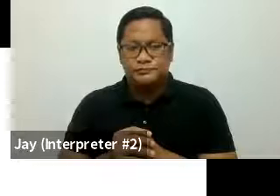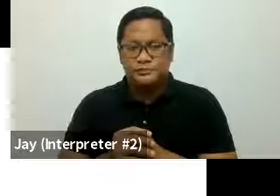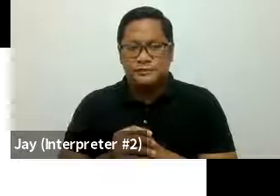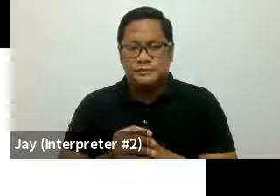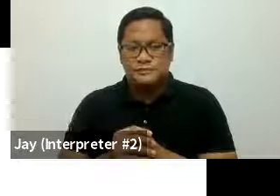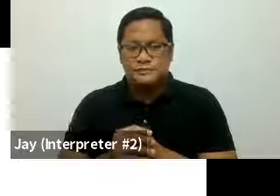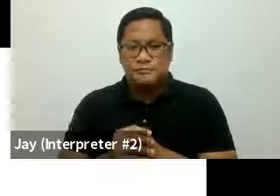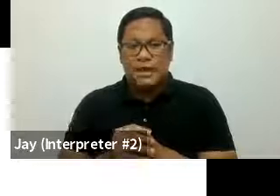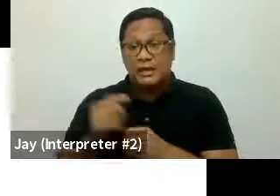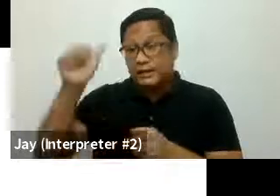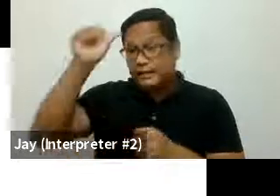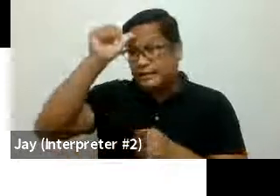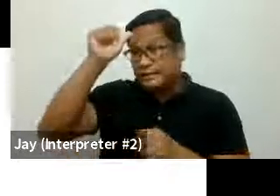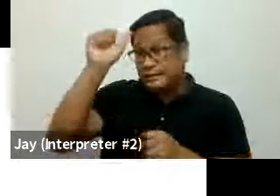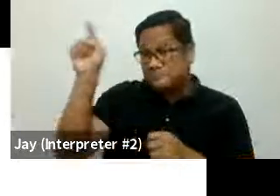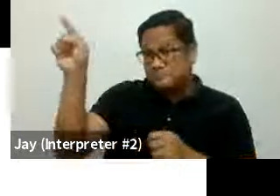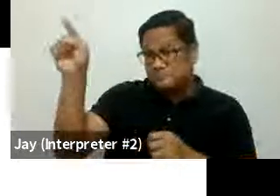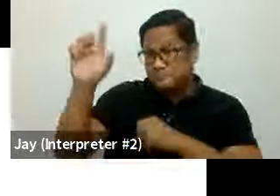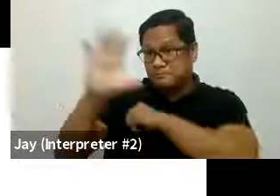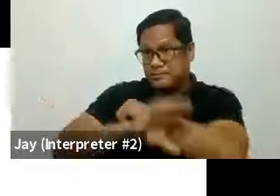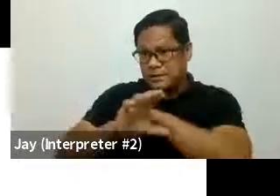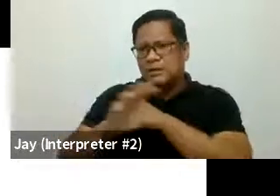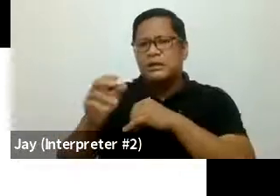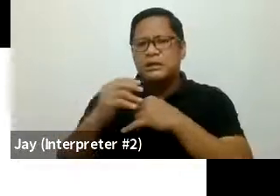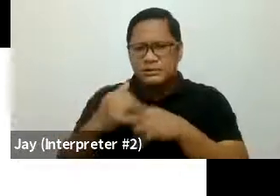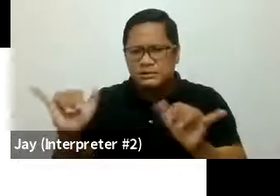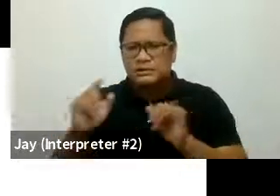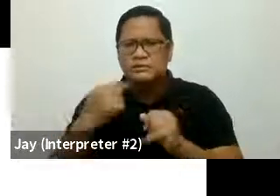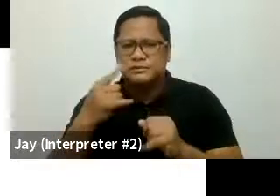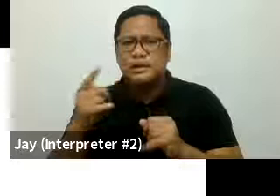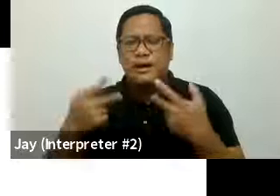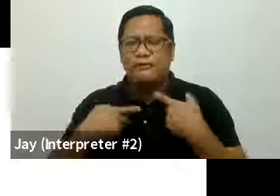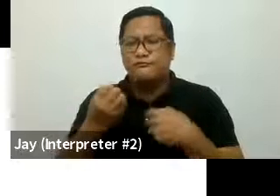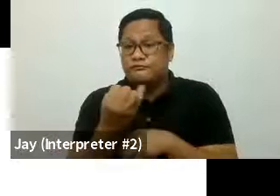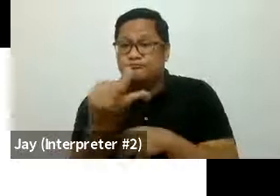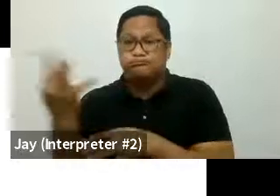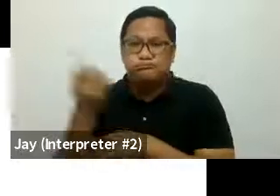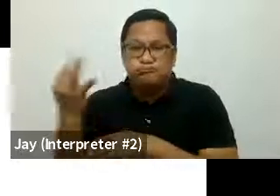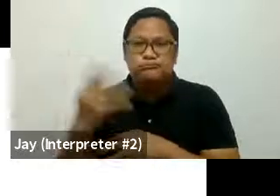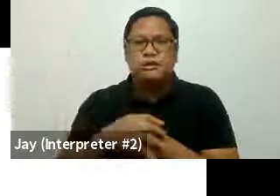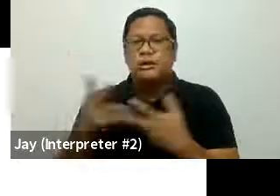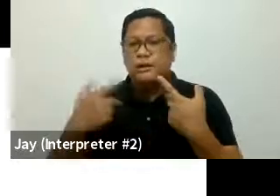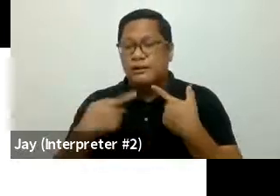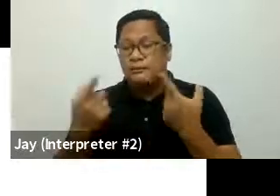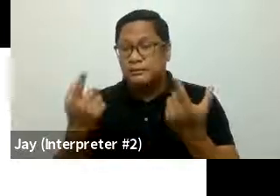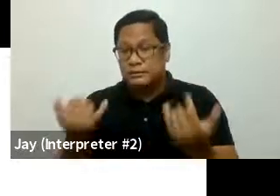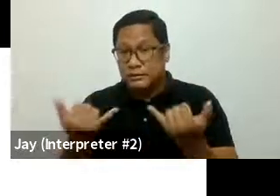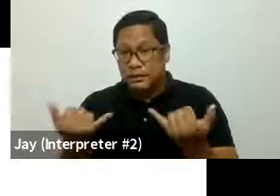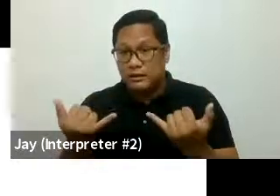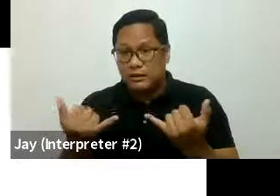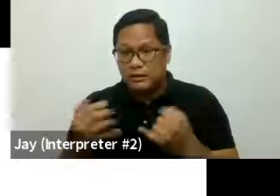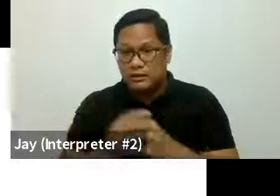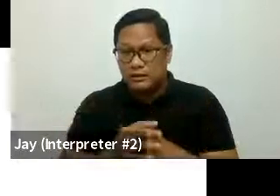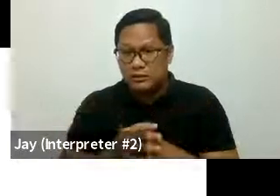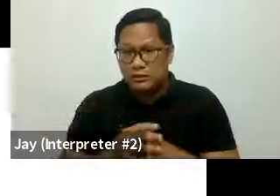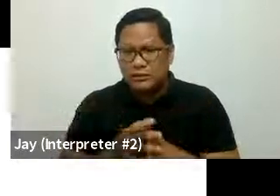And India basically did the same story. Okay, they're still grappling with the numbers. But the India, what they now call Ayushman Bharat, basically